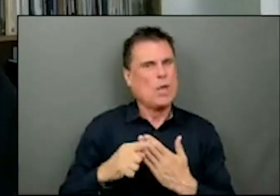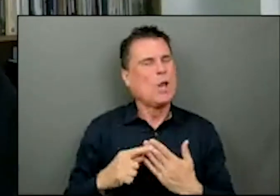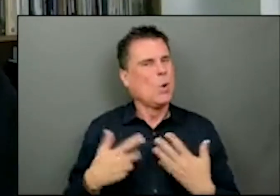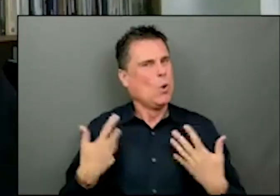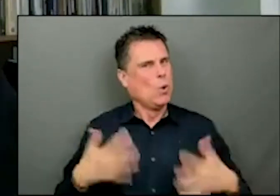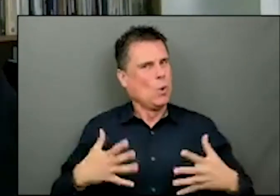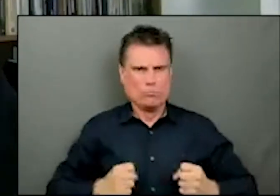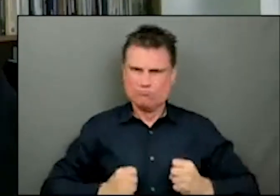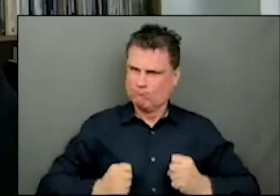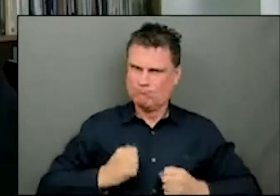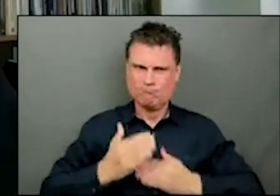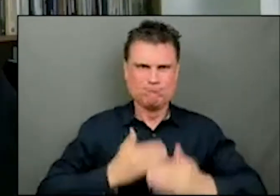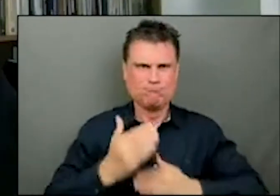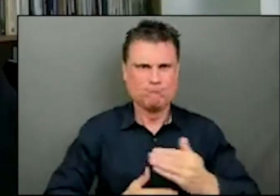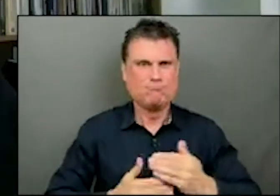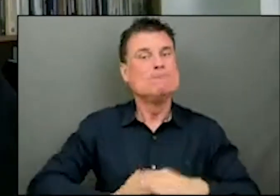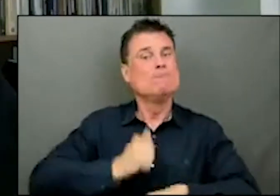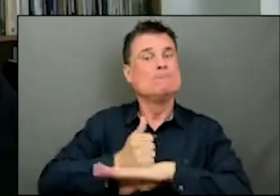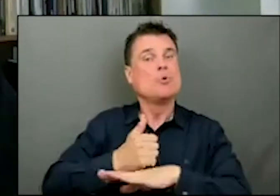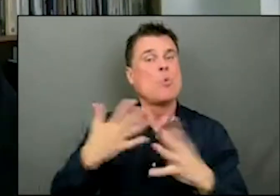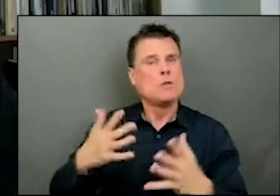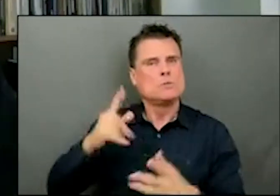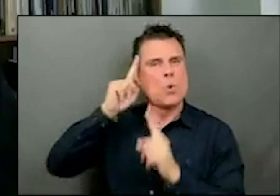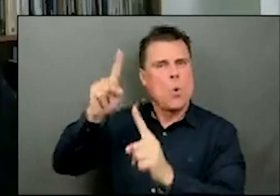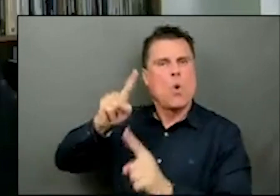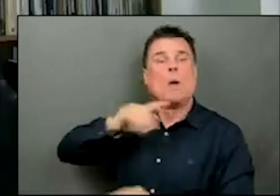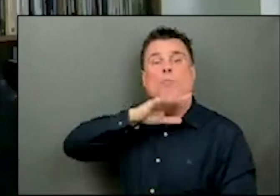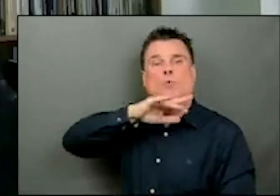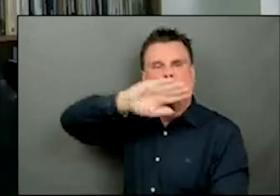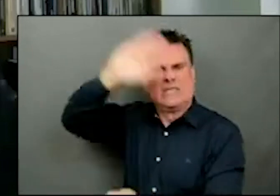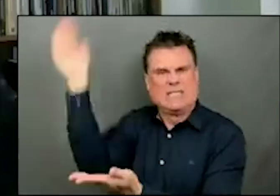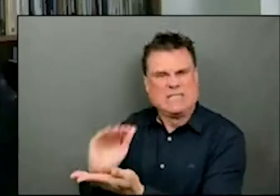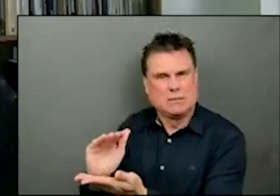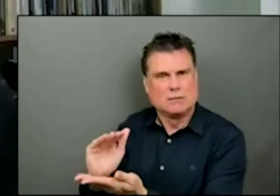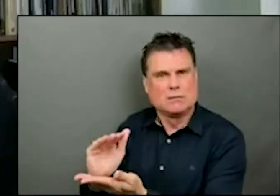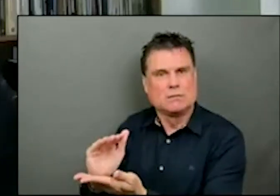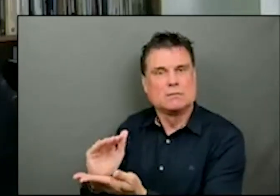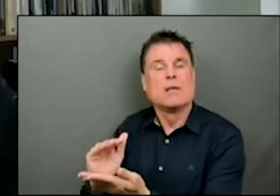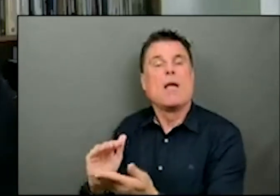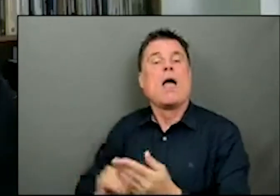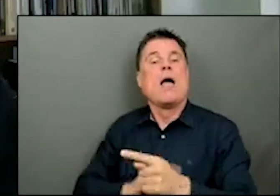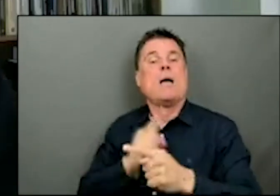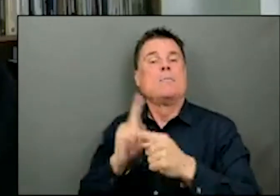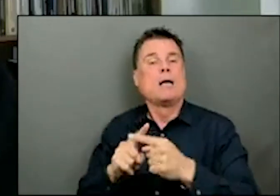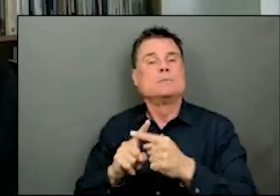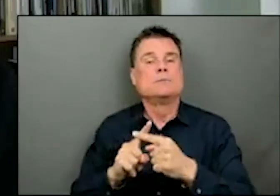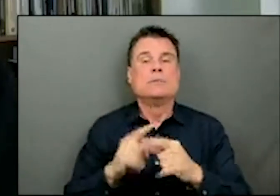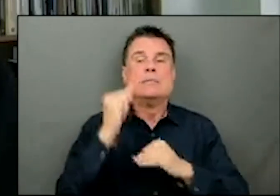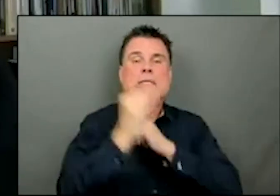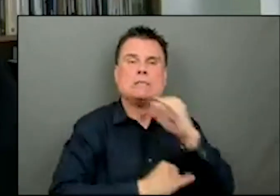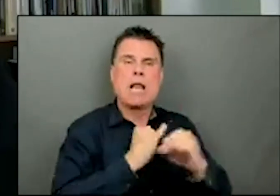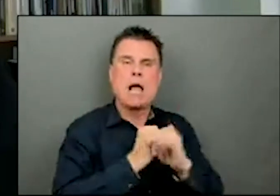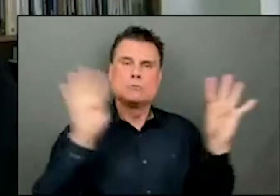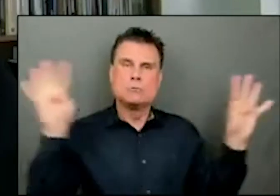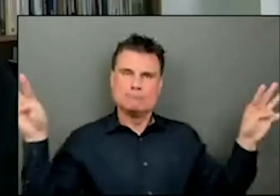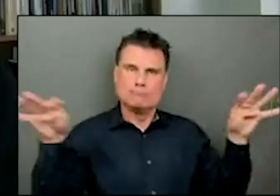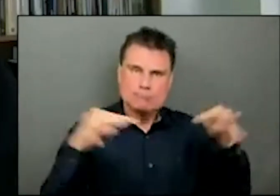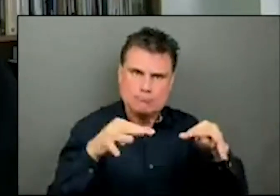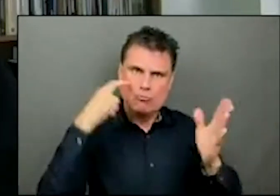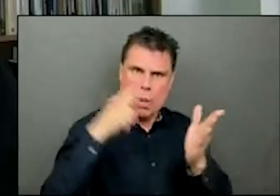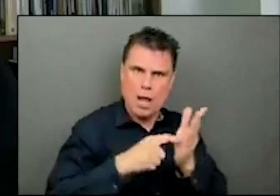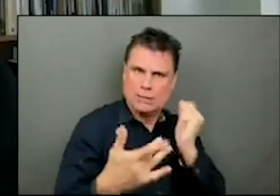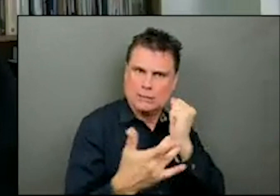low-carbon society and an internationally renowned technology sector in our province. BC is well positioned to